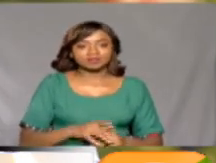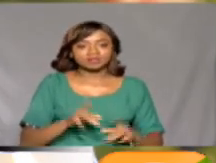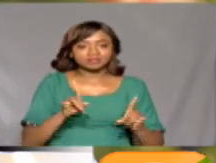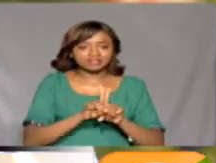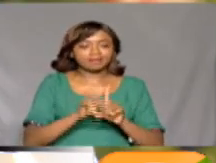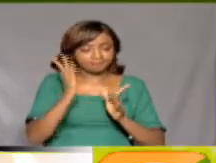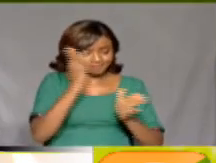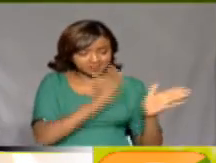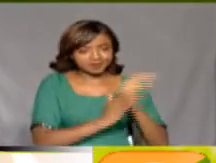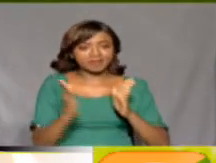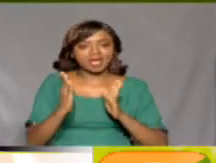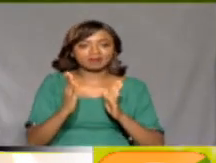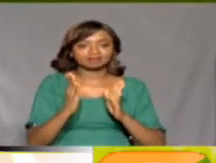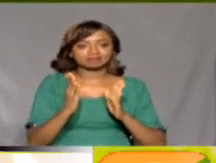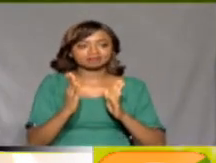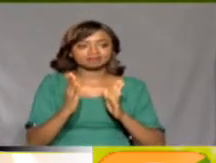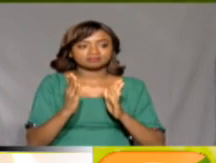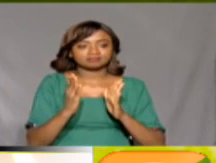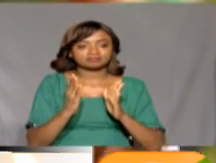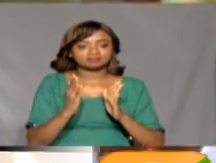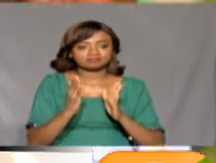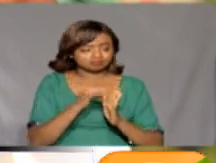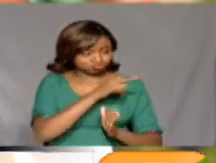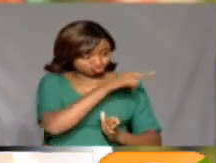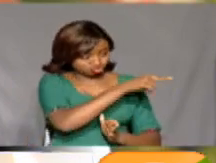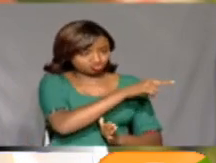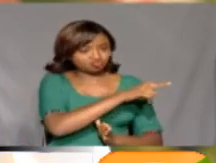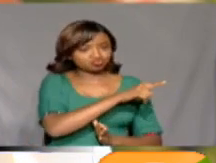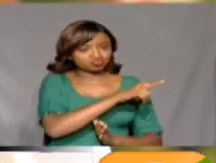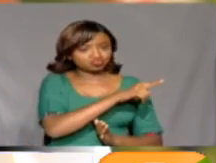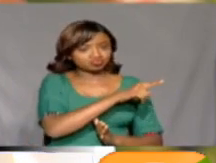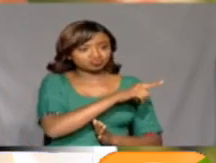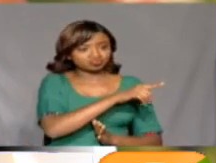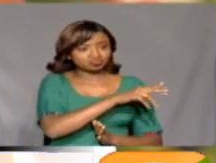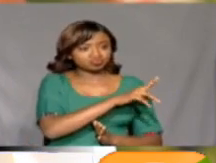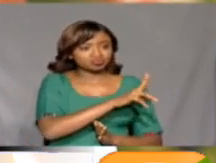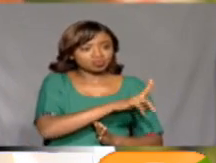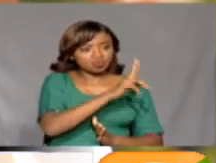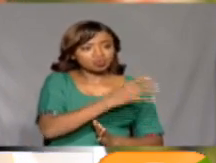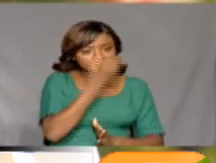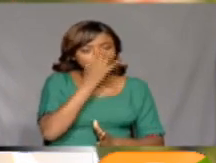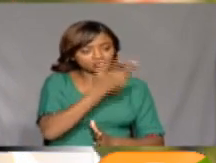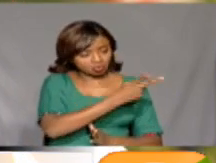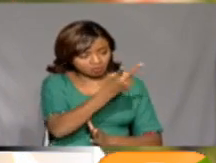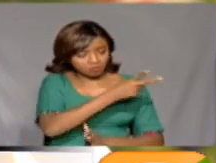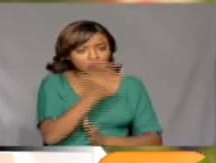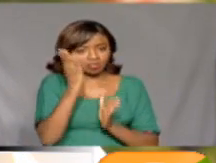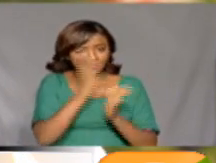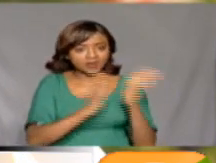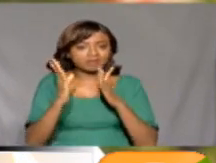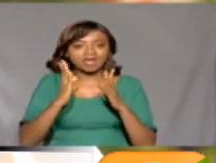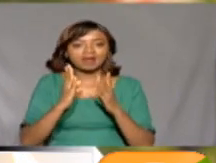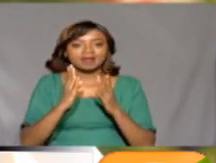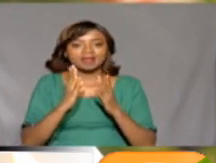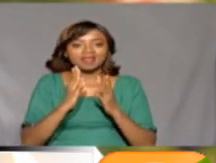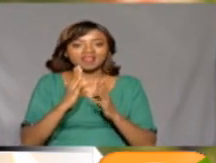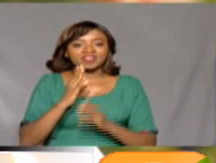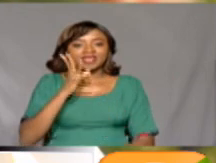speech. He asked you to prepare the concession. Me and Uhuru now, to prepare the concession speech.